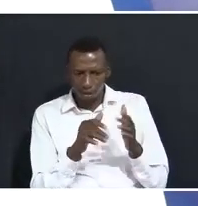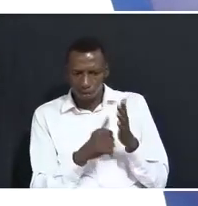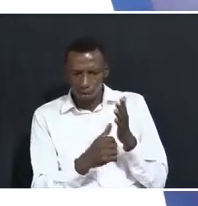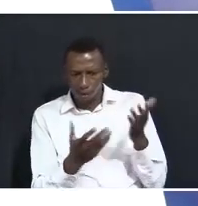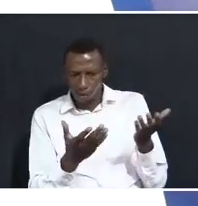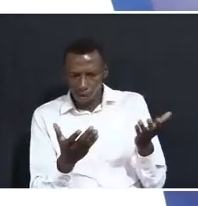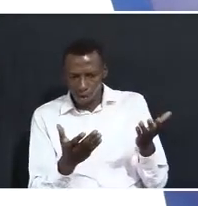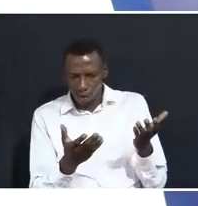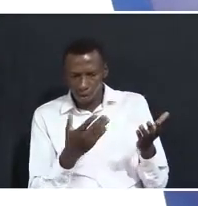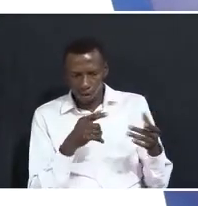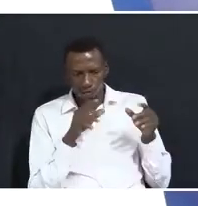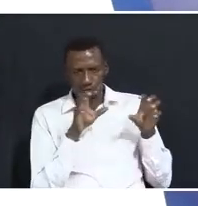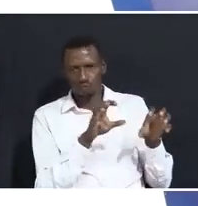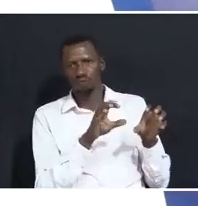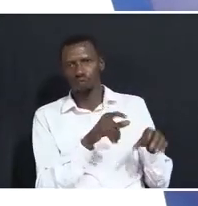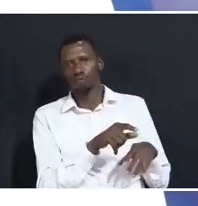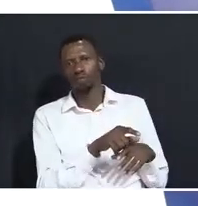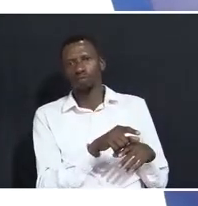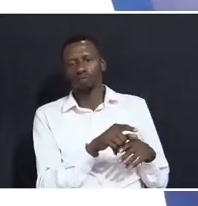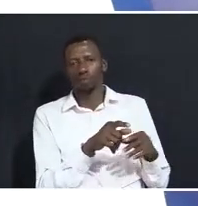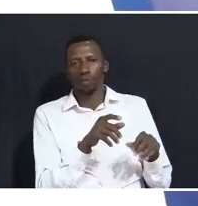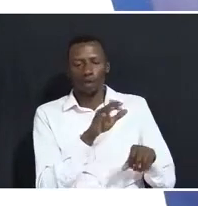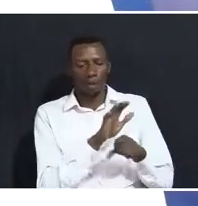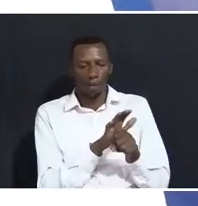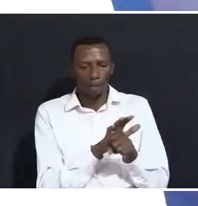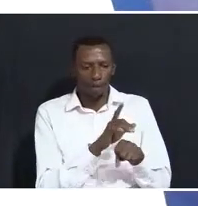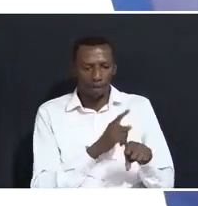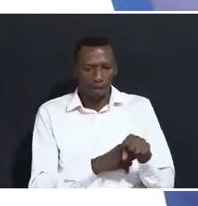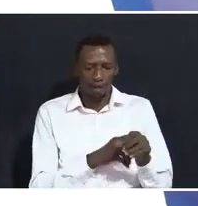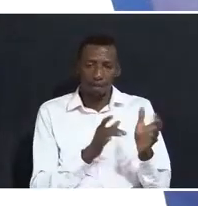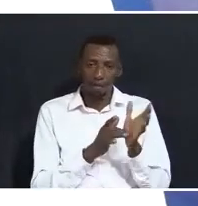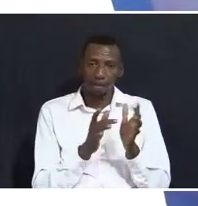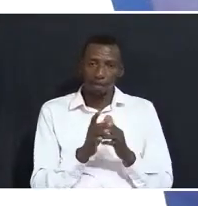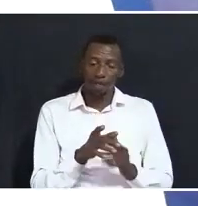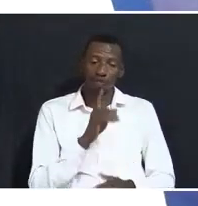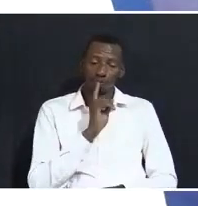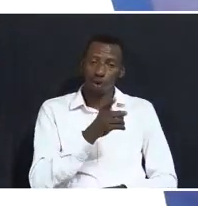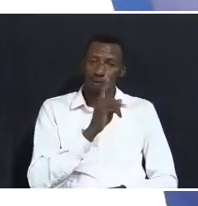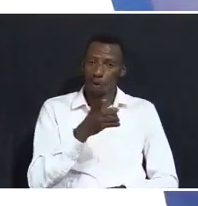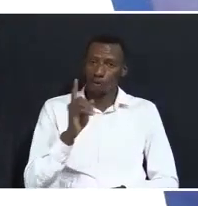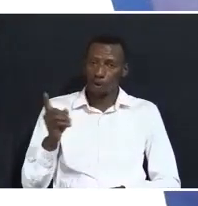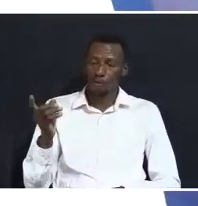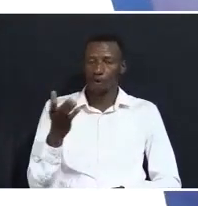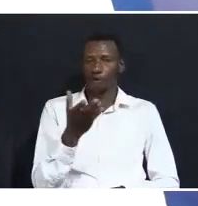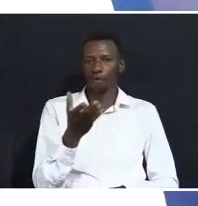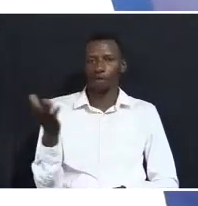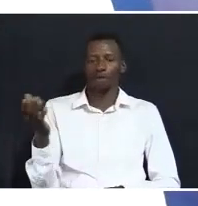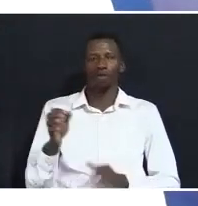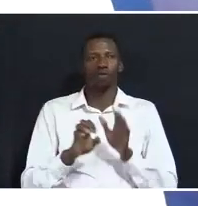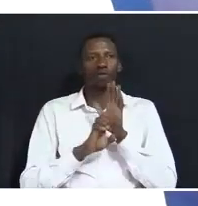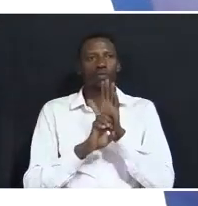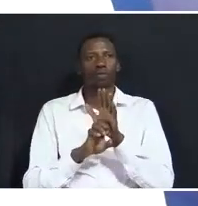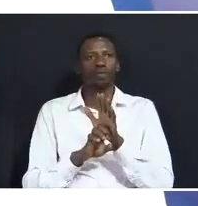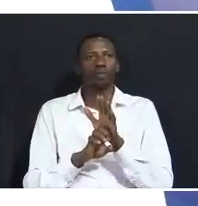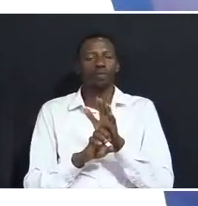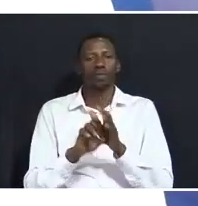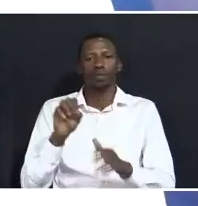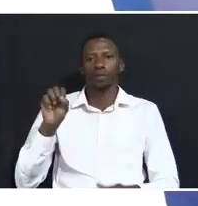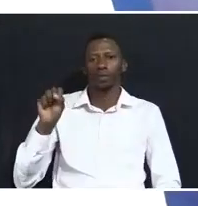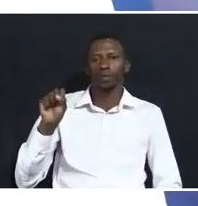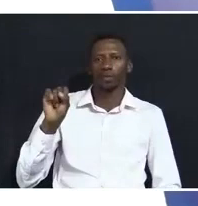him, many of the time, the relationship, Jesus was rebuking them in some of those cases. A case in point is Simon the